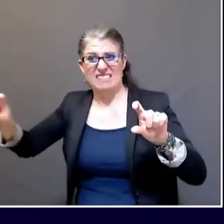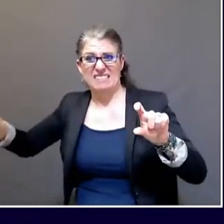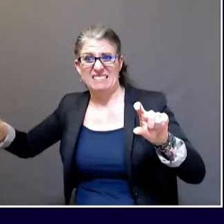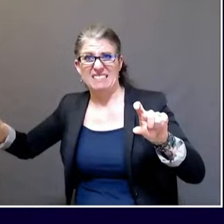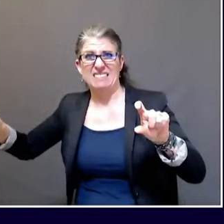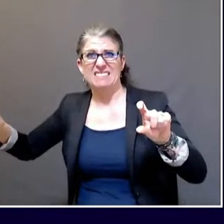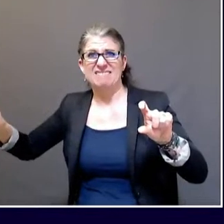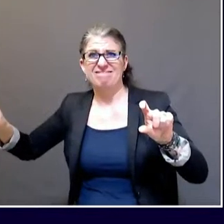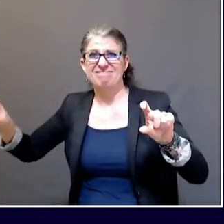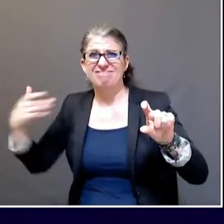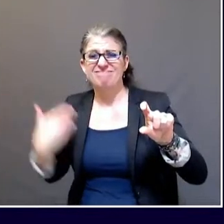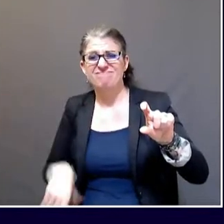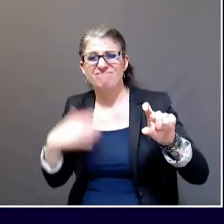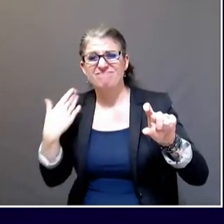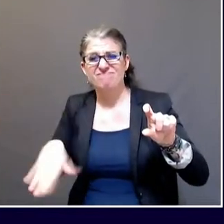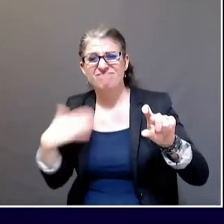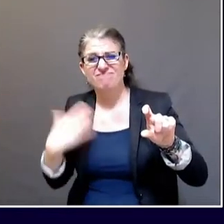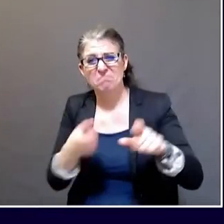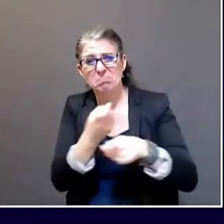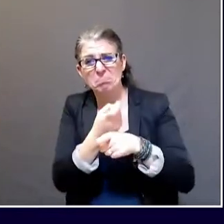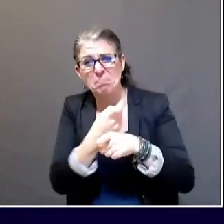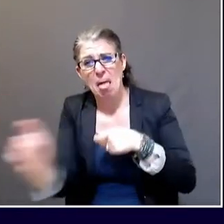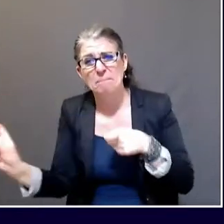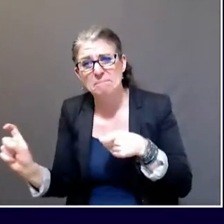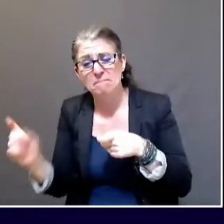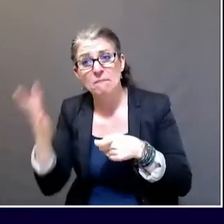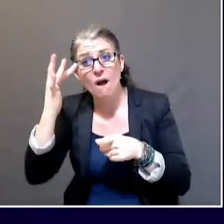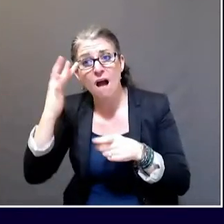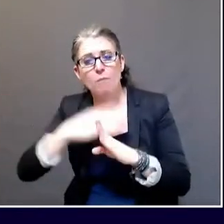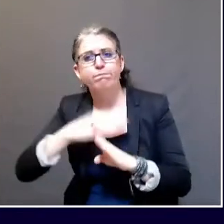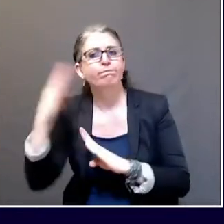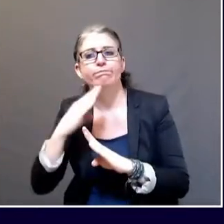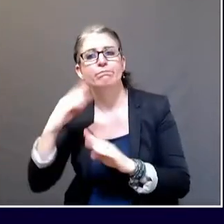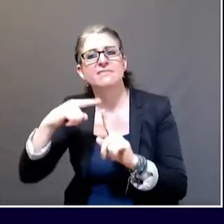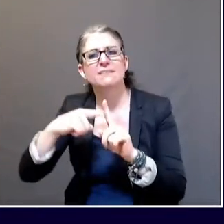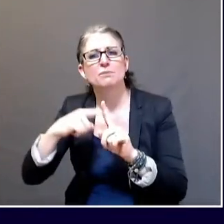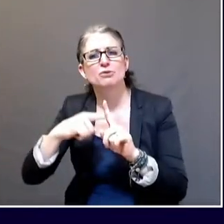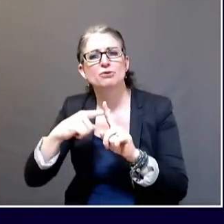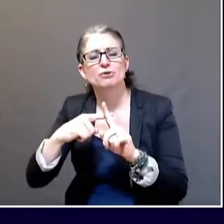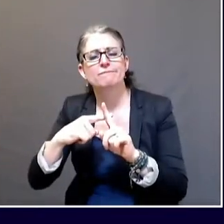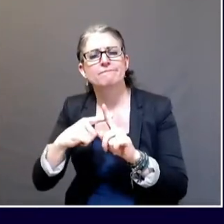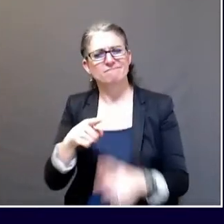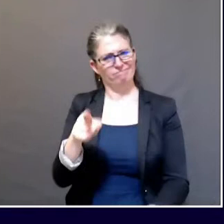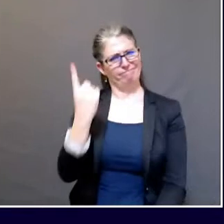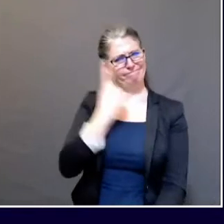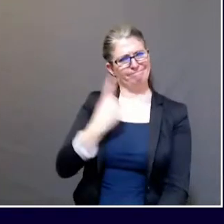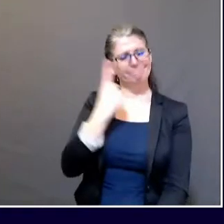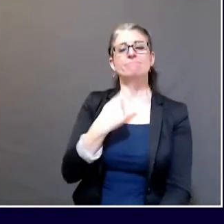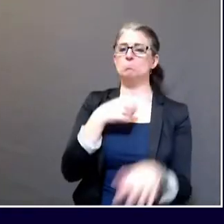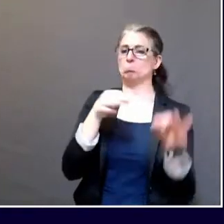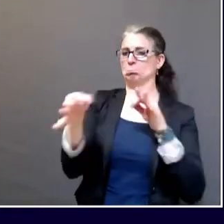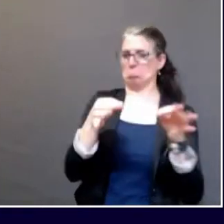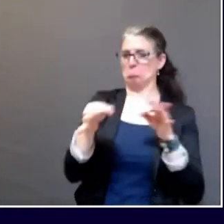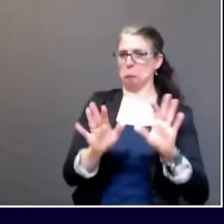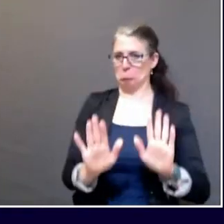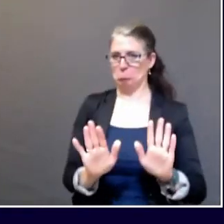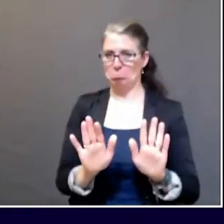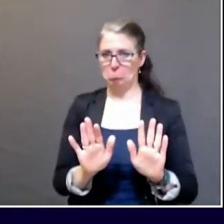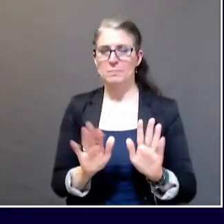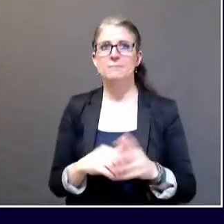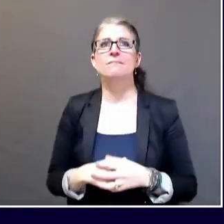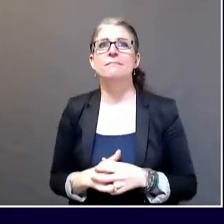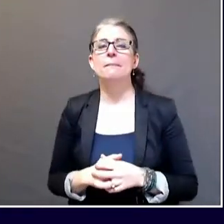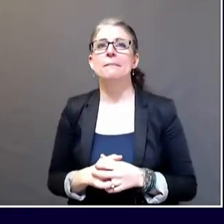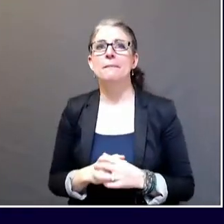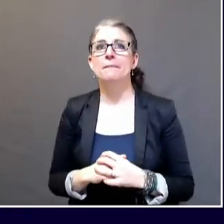just a little bit more, and then we'll talk about where we go from here. In order to do so, I think it's important to talk about how